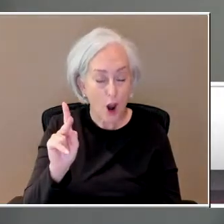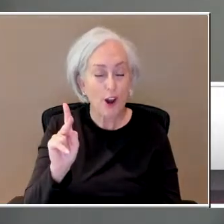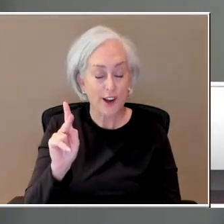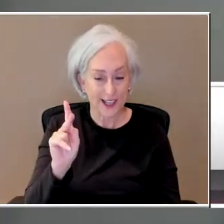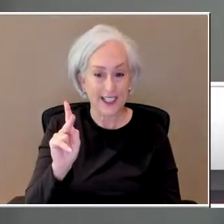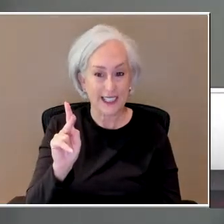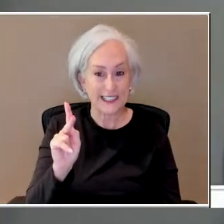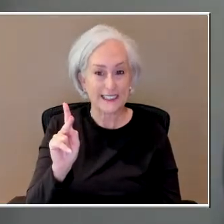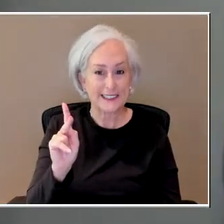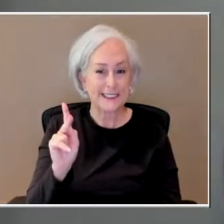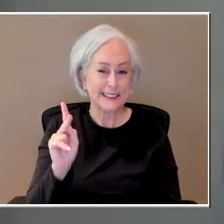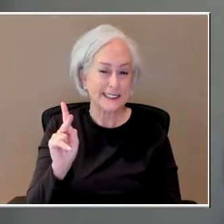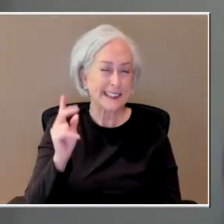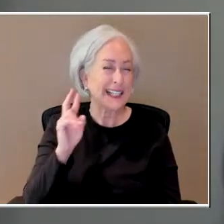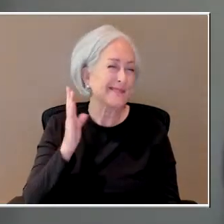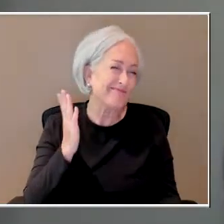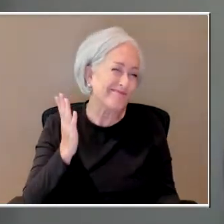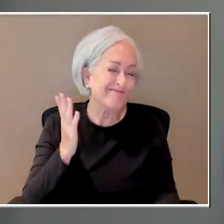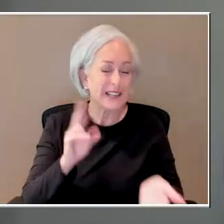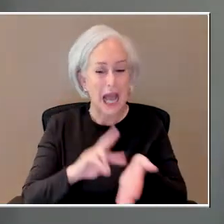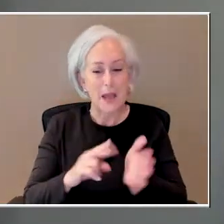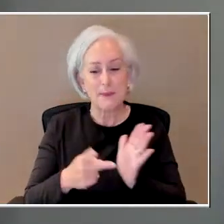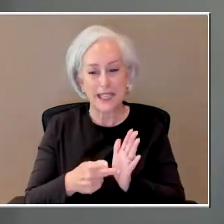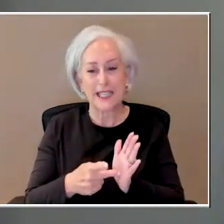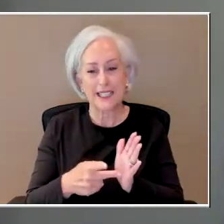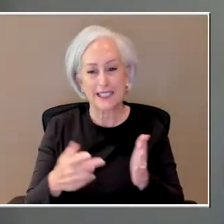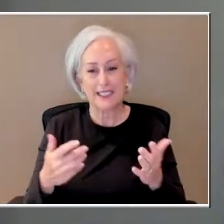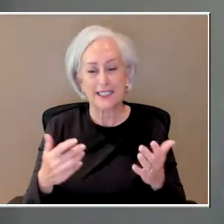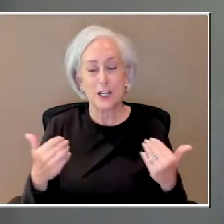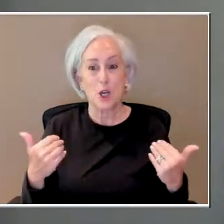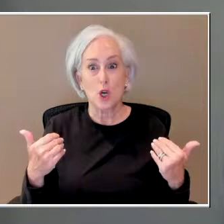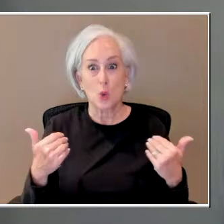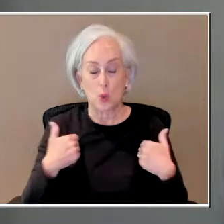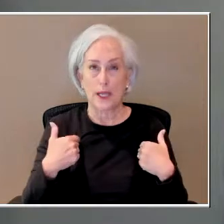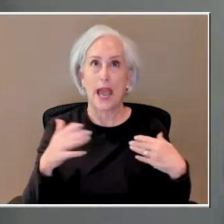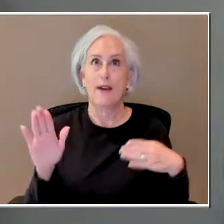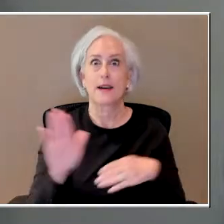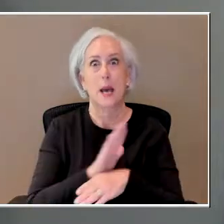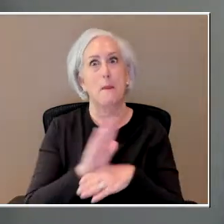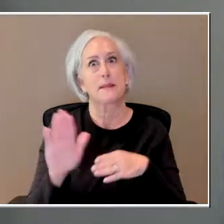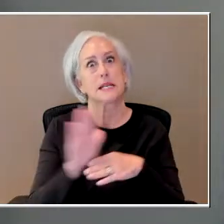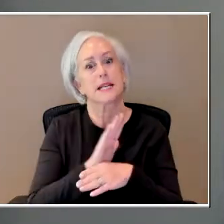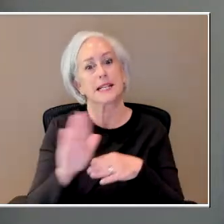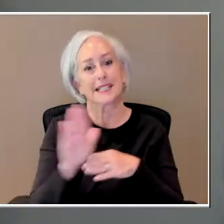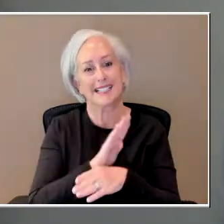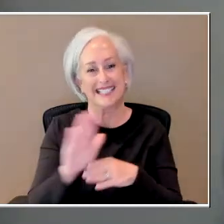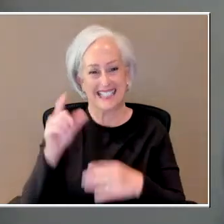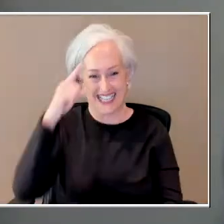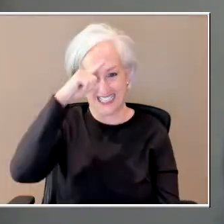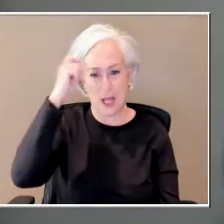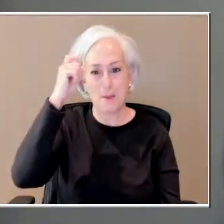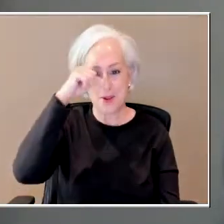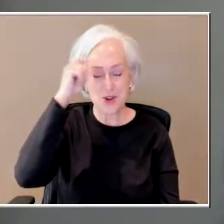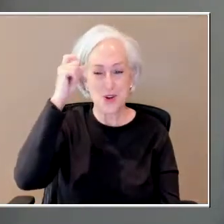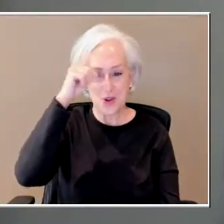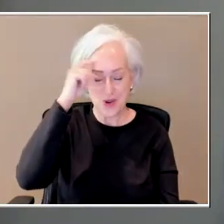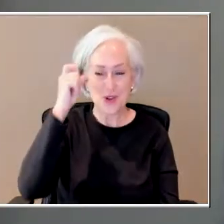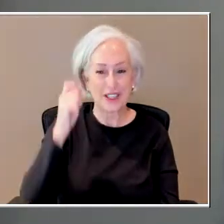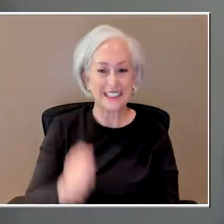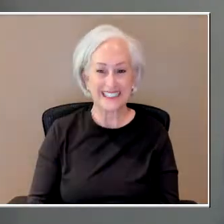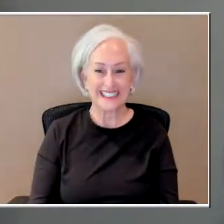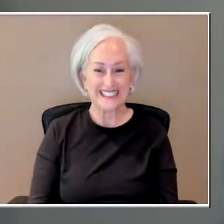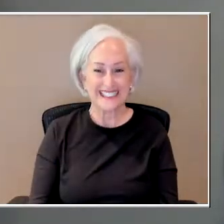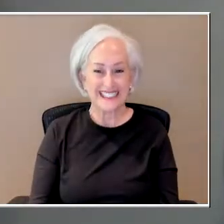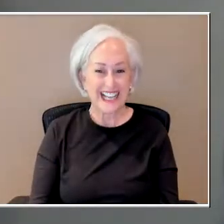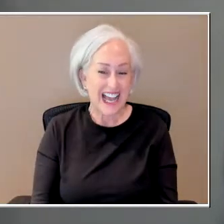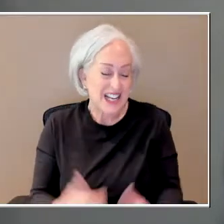I mean, we have a very busy summer, and we just want